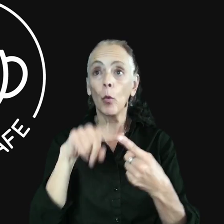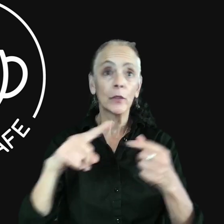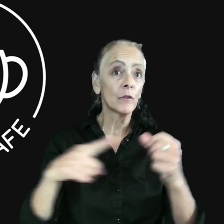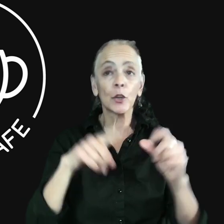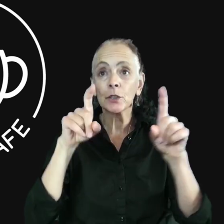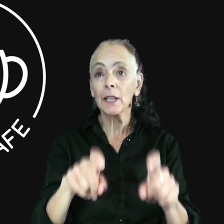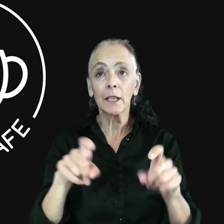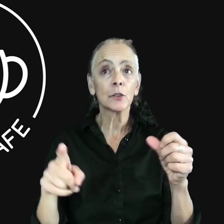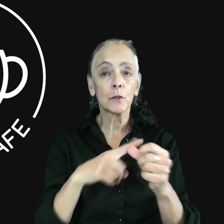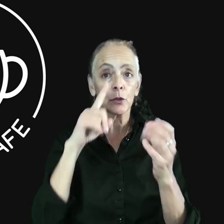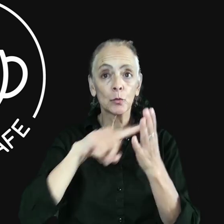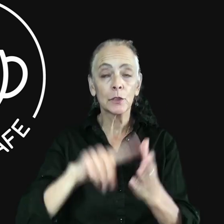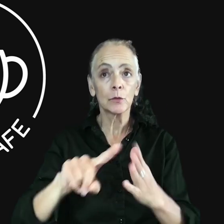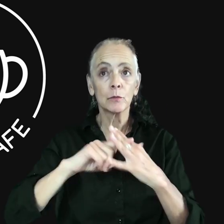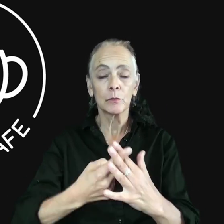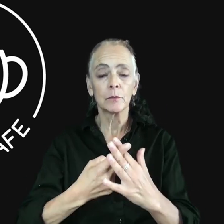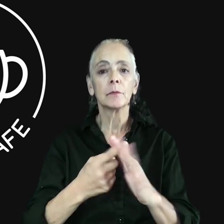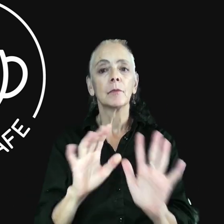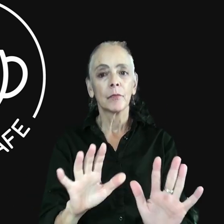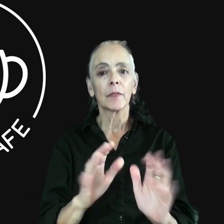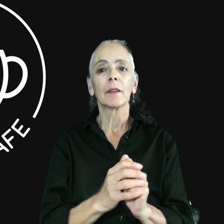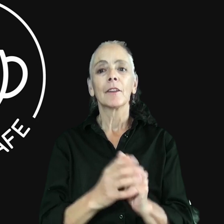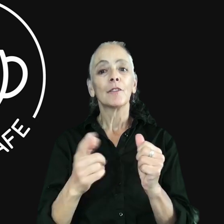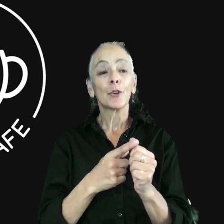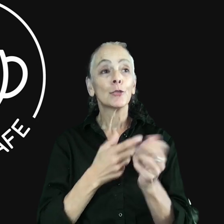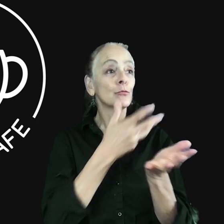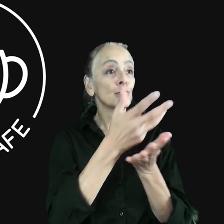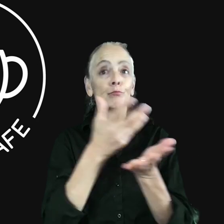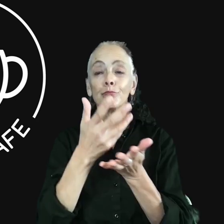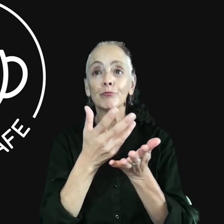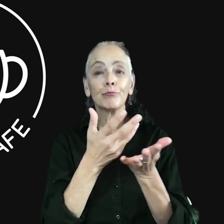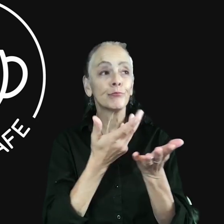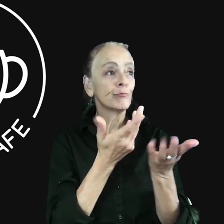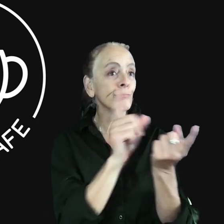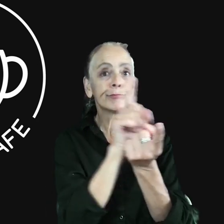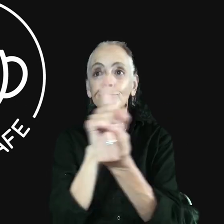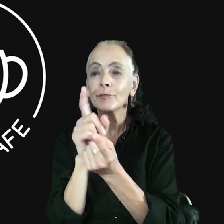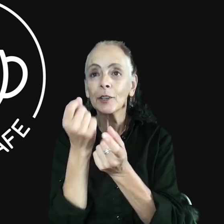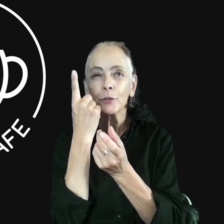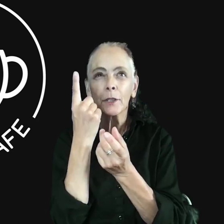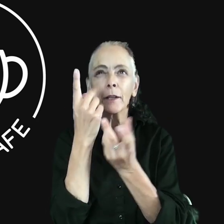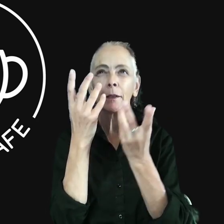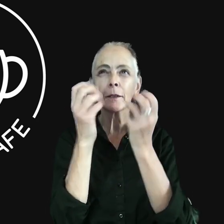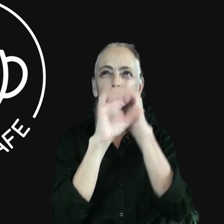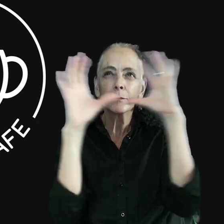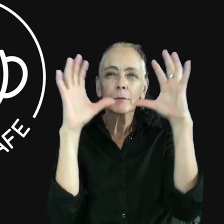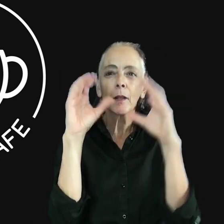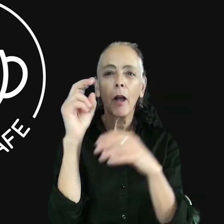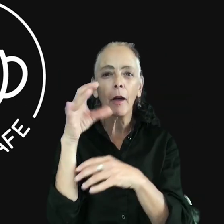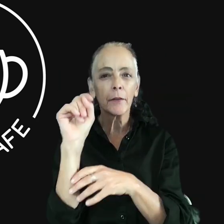or your first piece of research it's uh it's talking first it's understanding where you are understanding the the the context